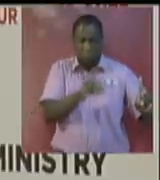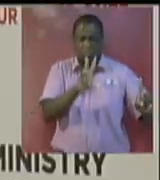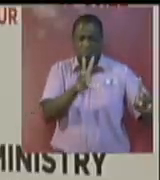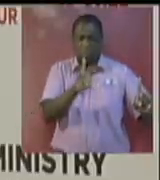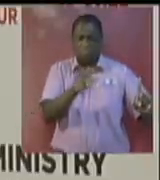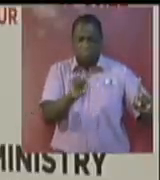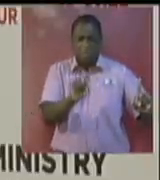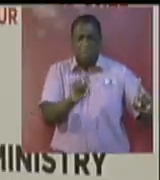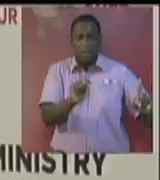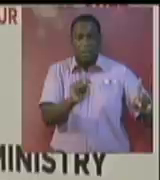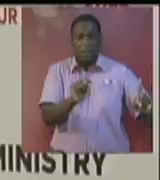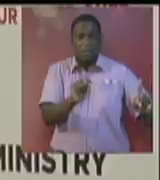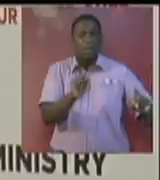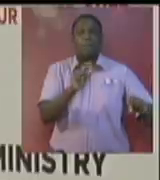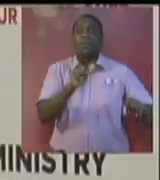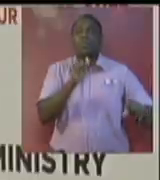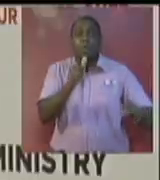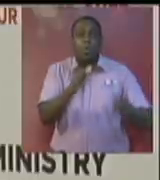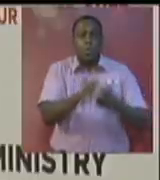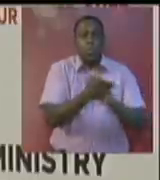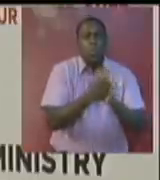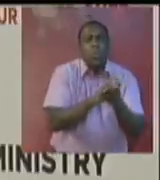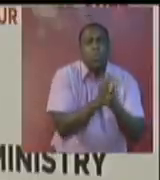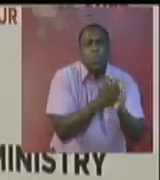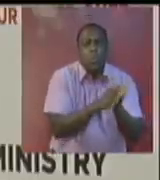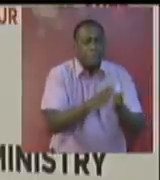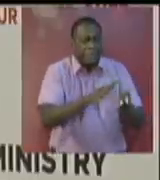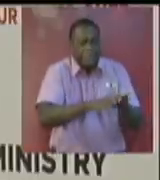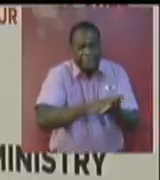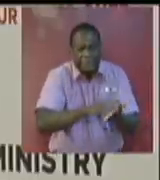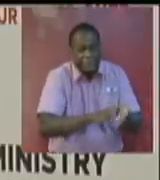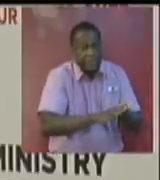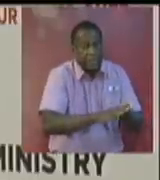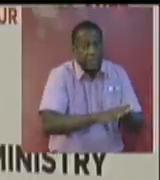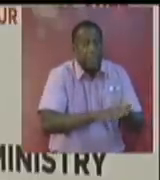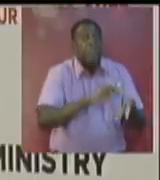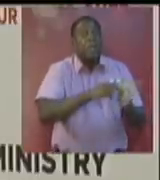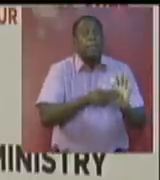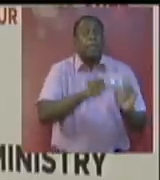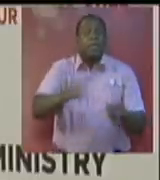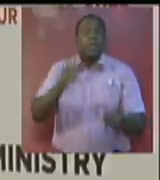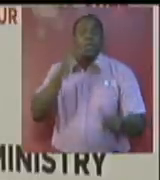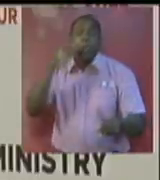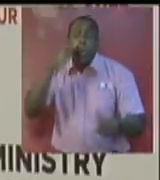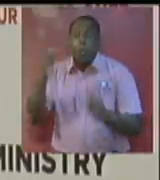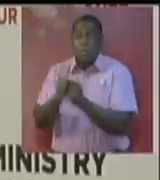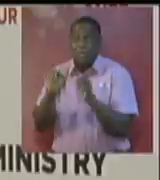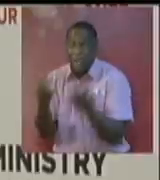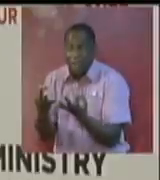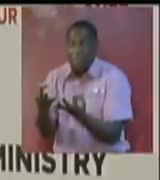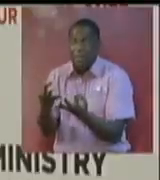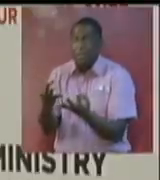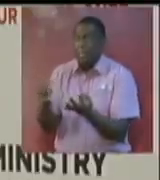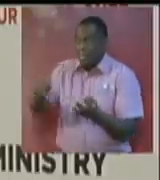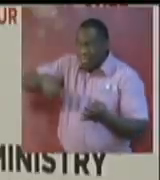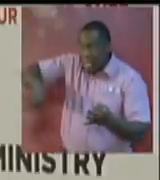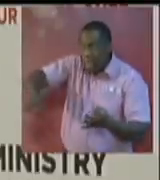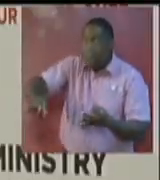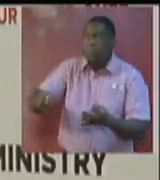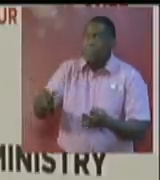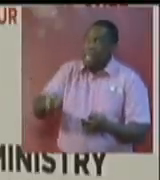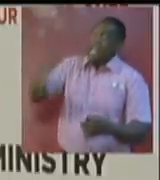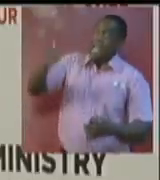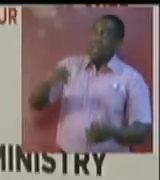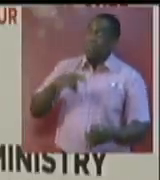at work with you, who themselves may be staying home and trying to do all of the things required, but then you who are going out to